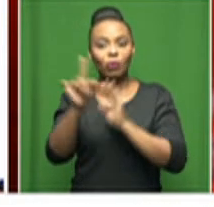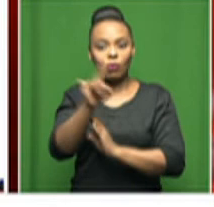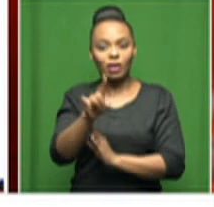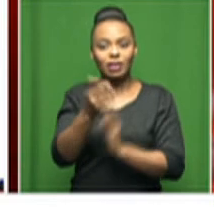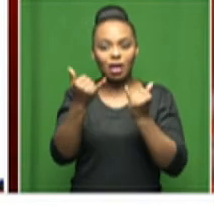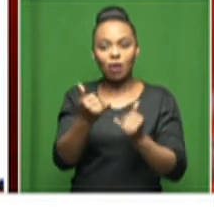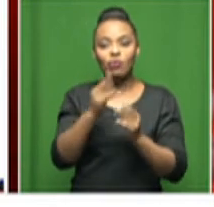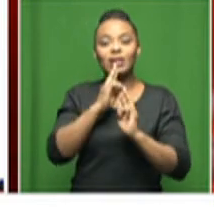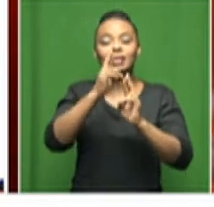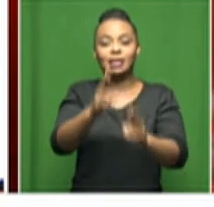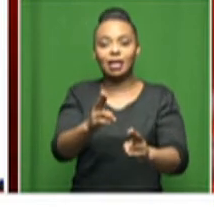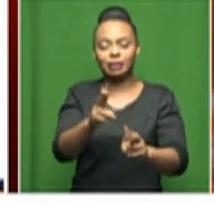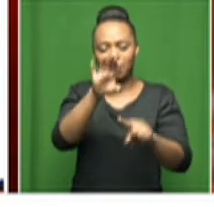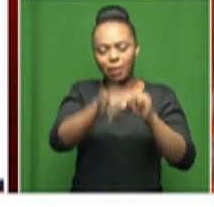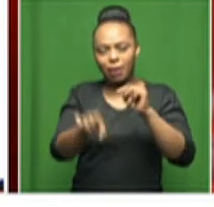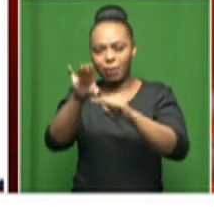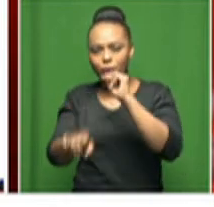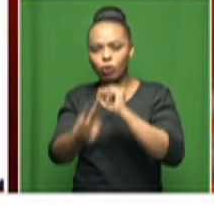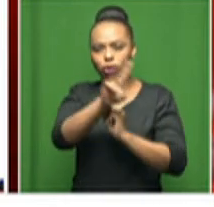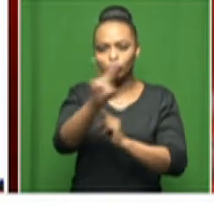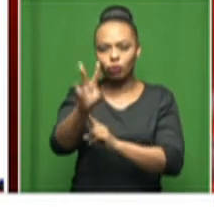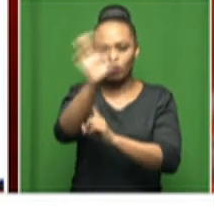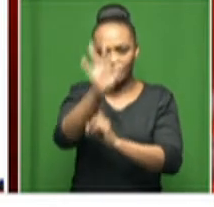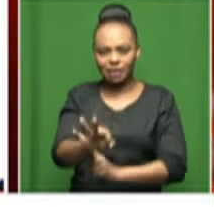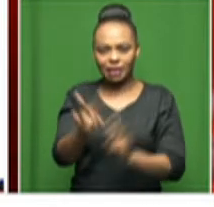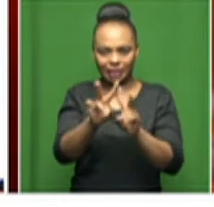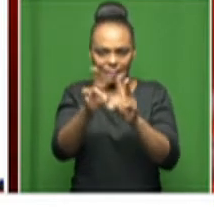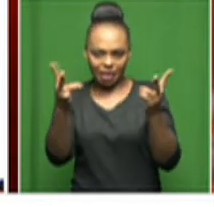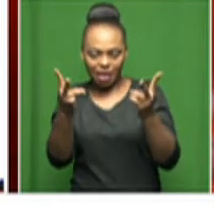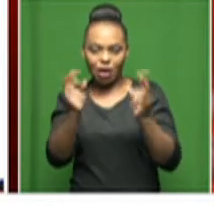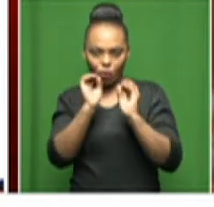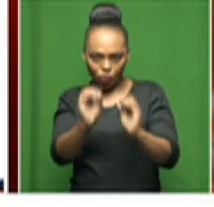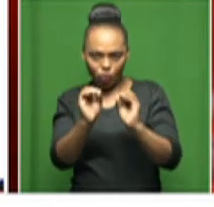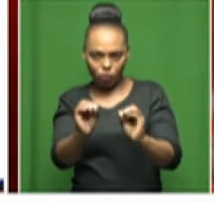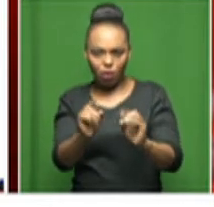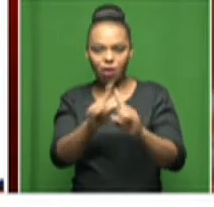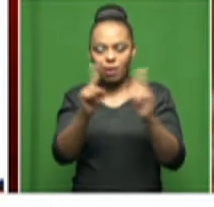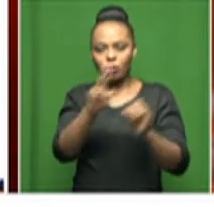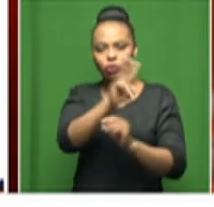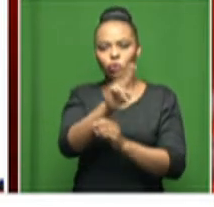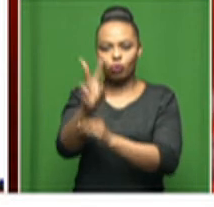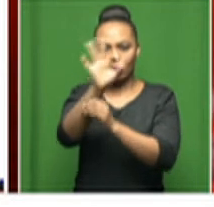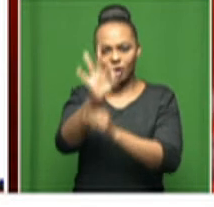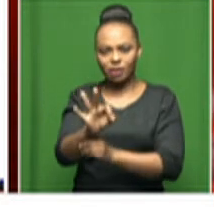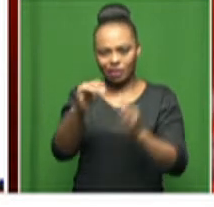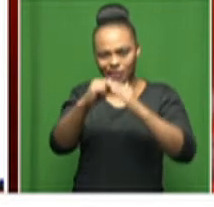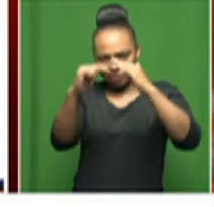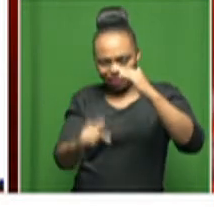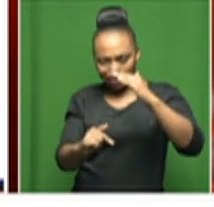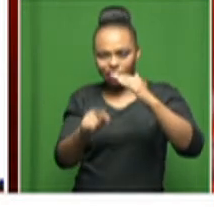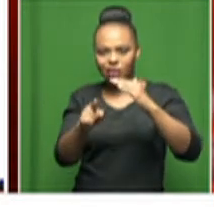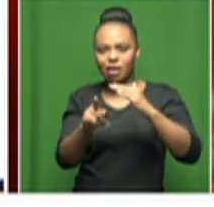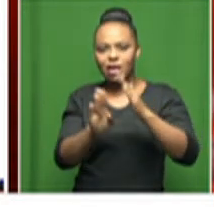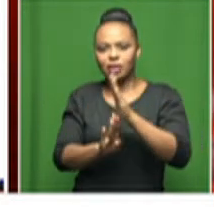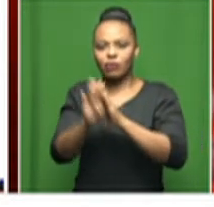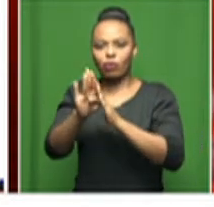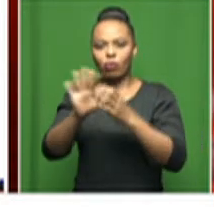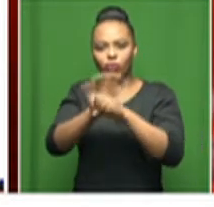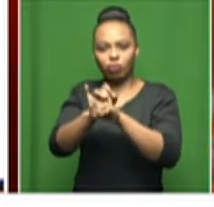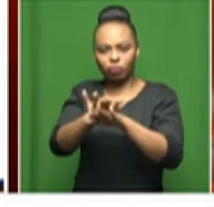these results is that there was a 22% difference, a 22% lower risk of developing COVID-19